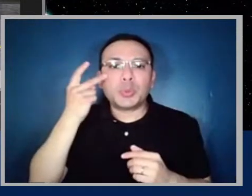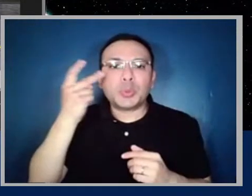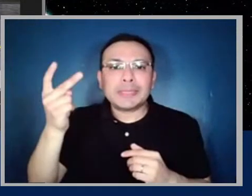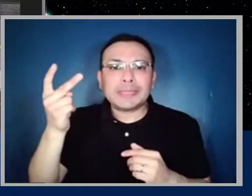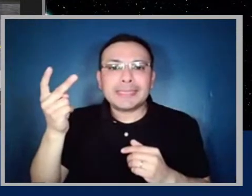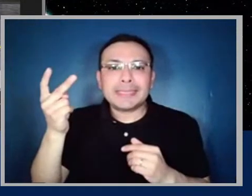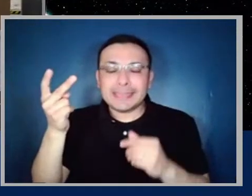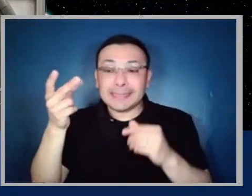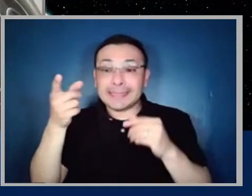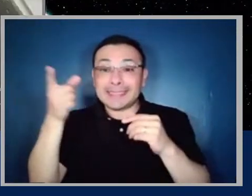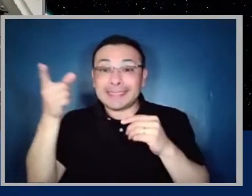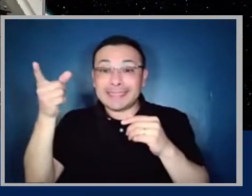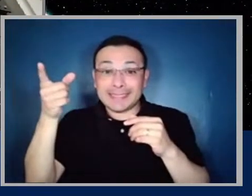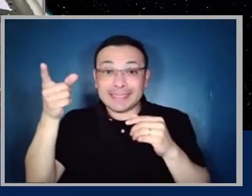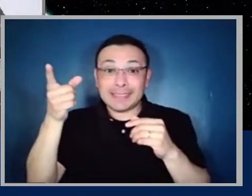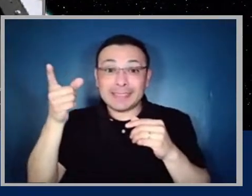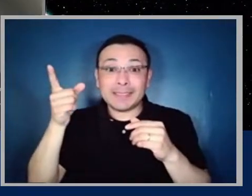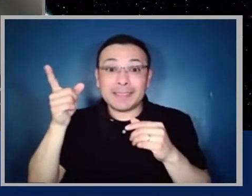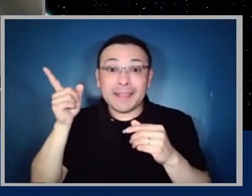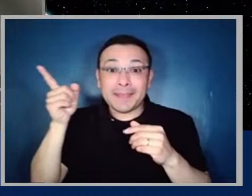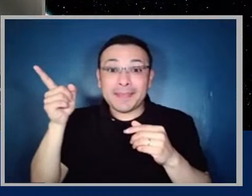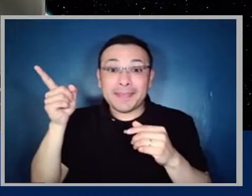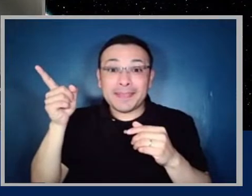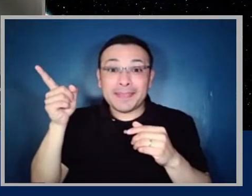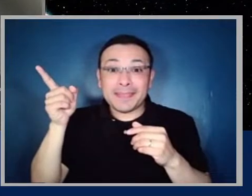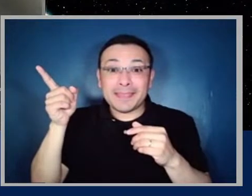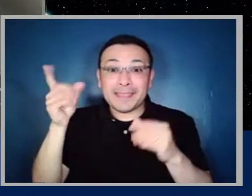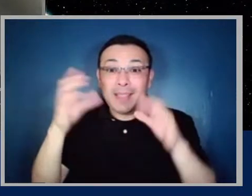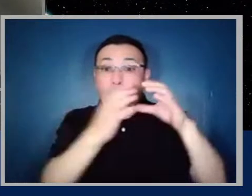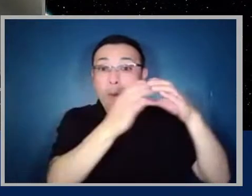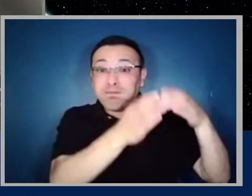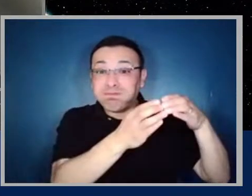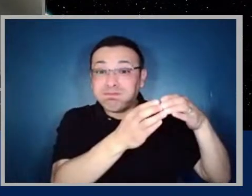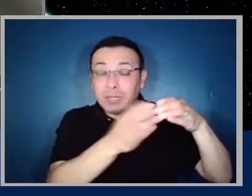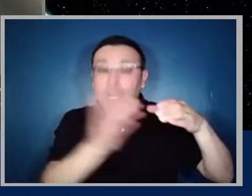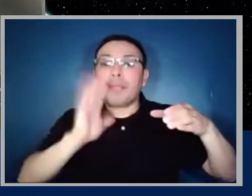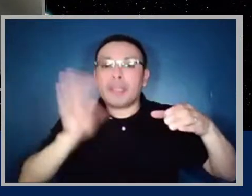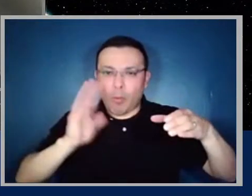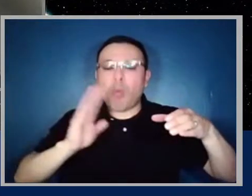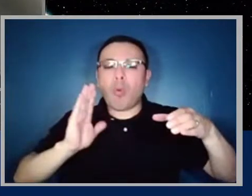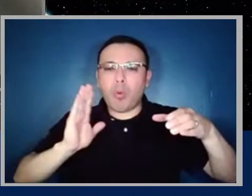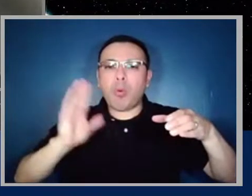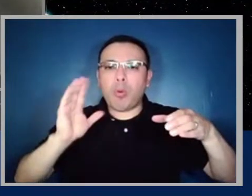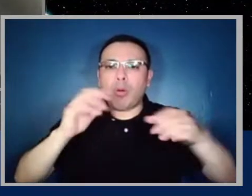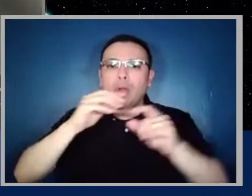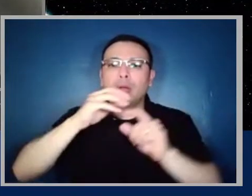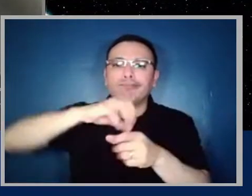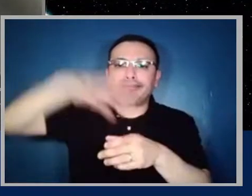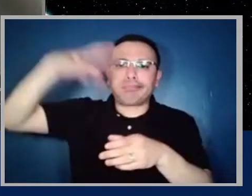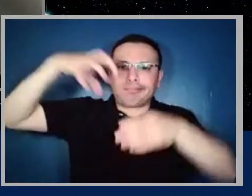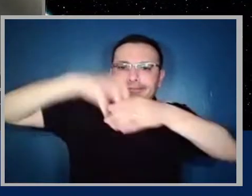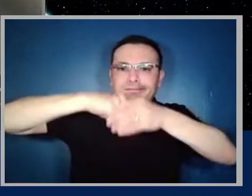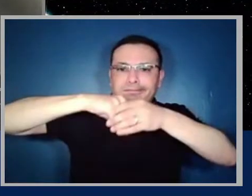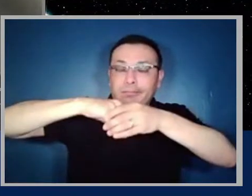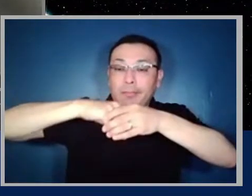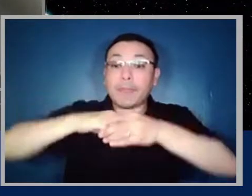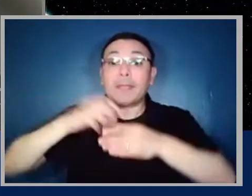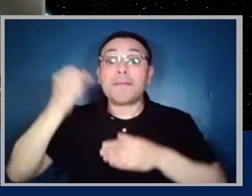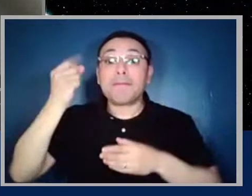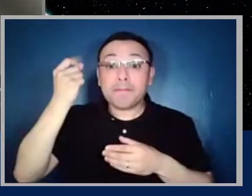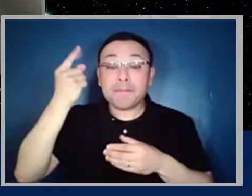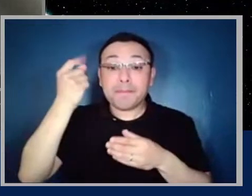where the chutes were stuffed in. But before that happens, there's these 2 drogue chutes that deploy. Those drogue chutes are attached to the forward bait